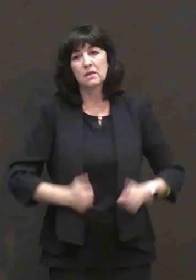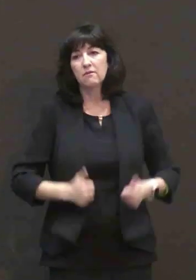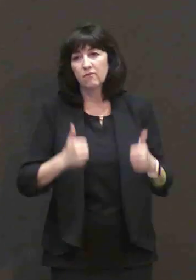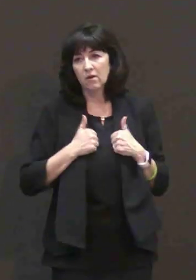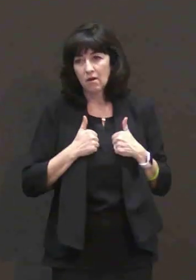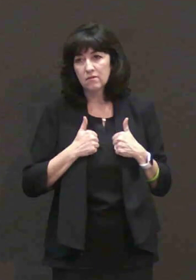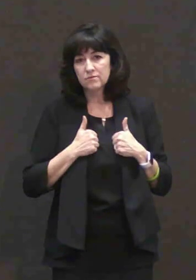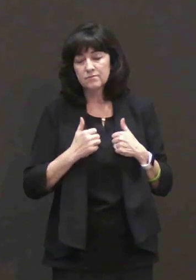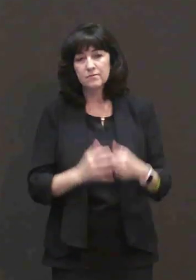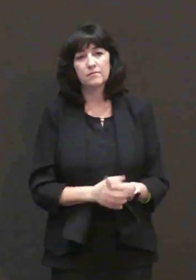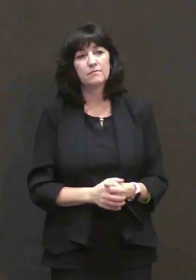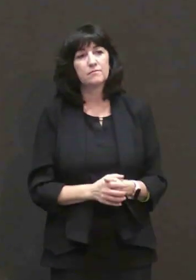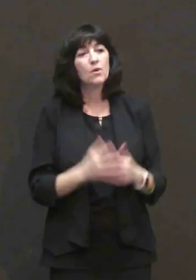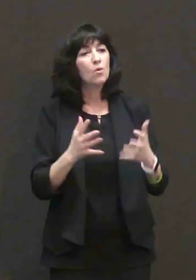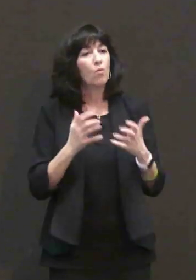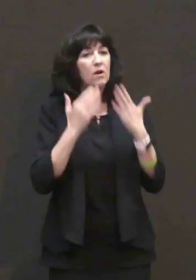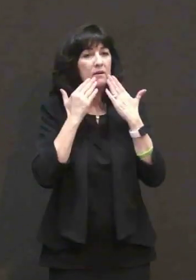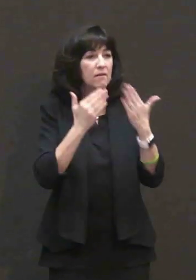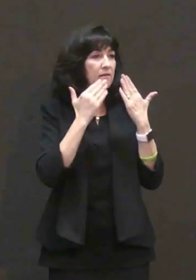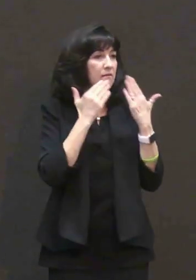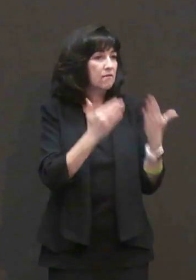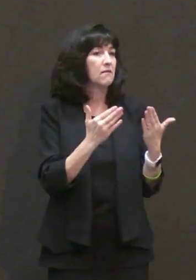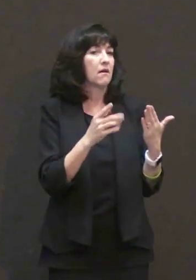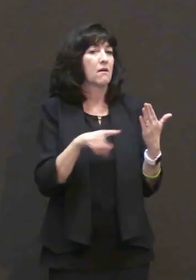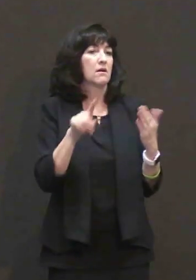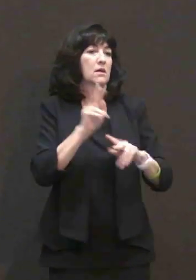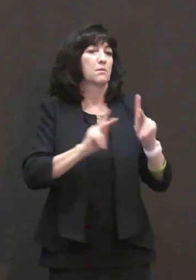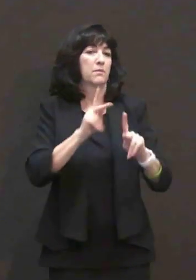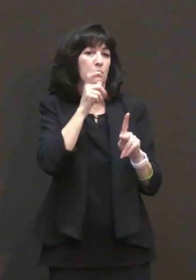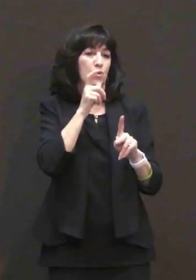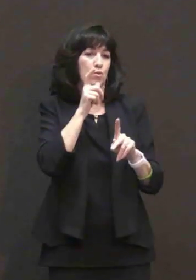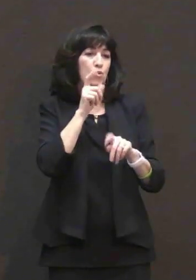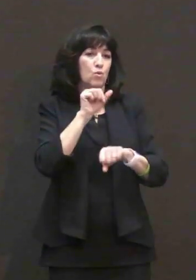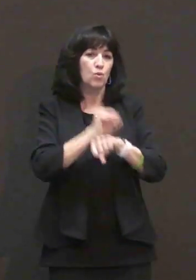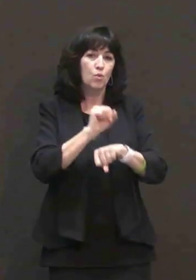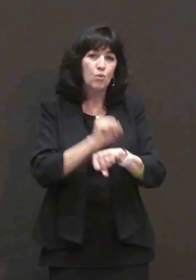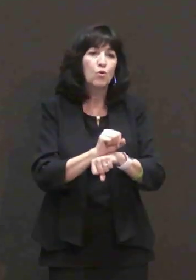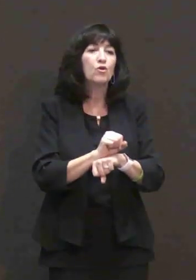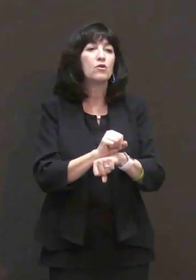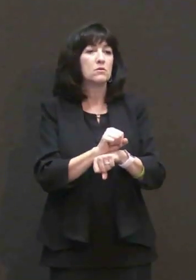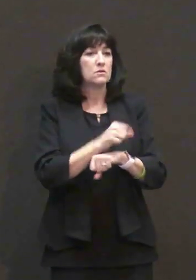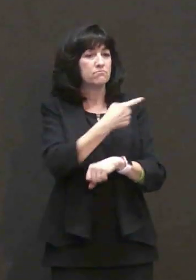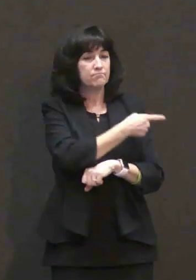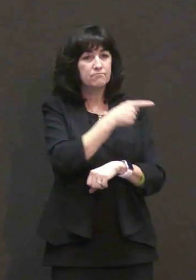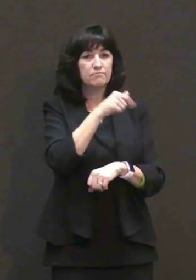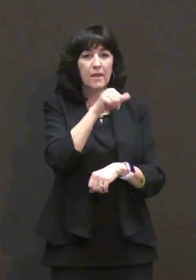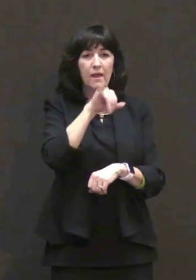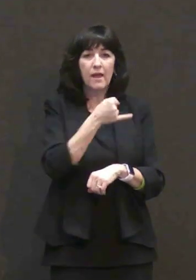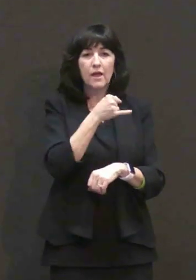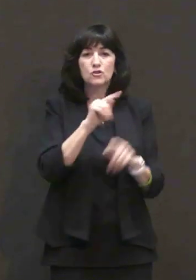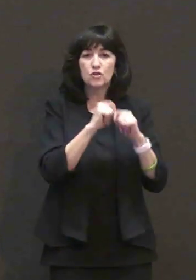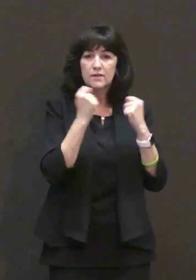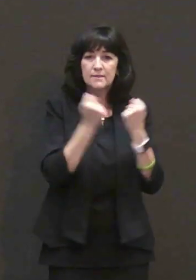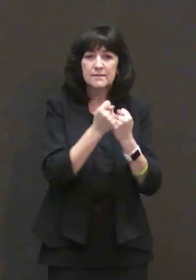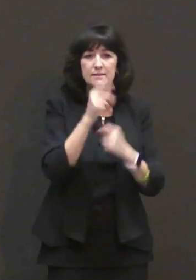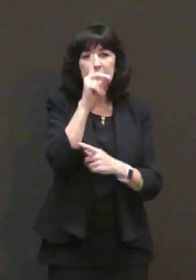first responders, all our public health workers, all of AJ's team, and the